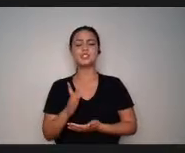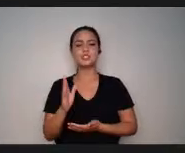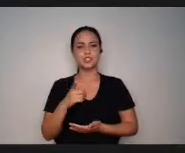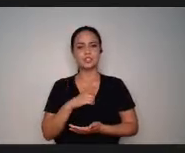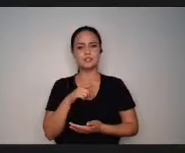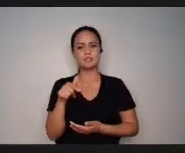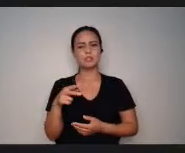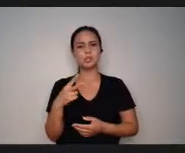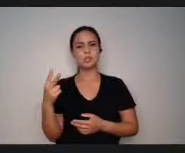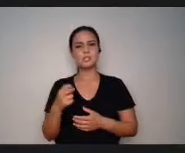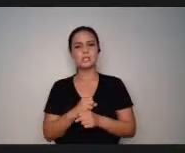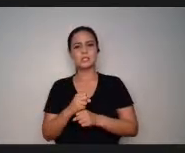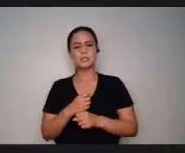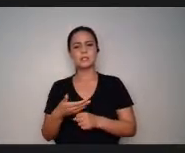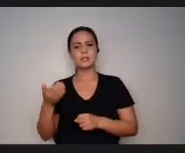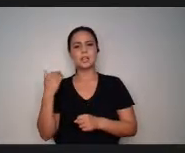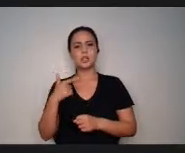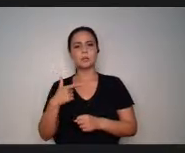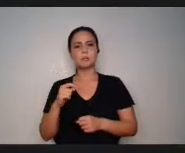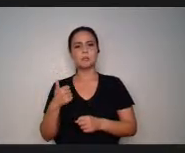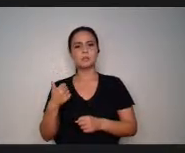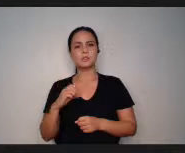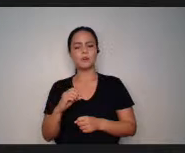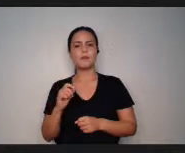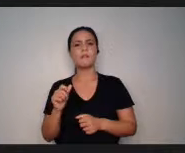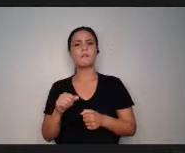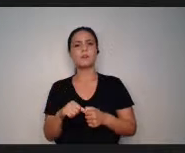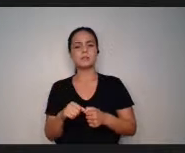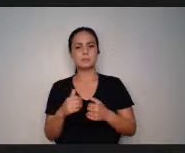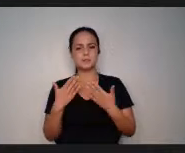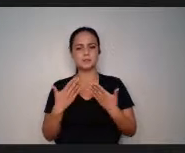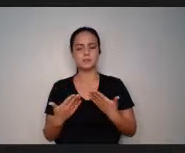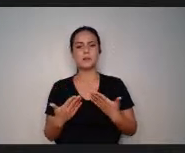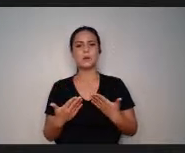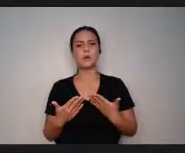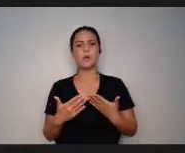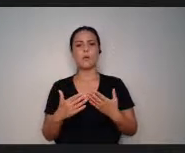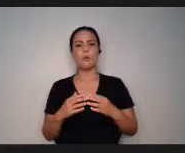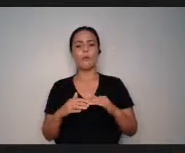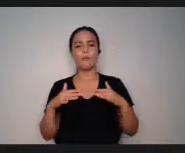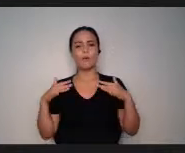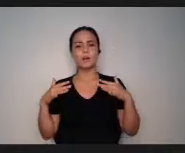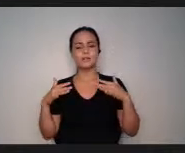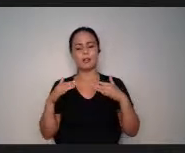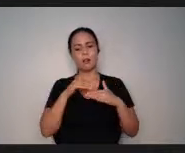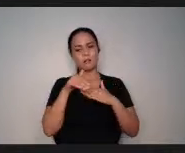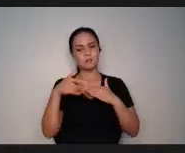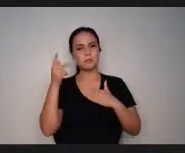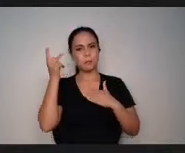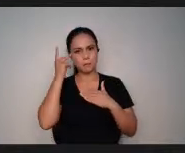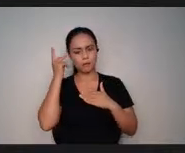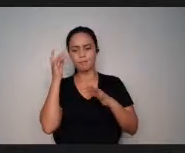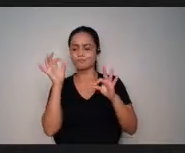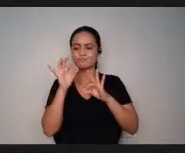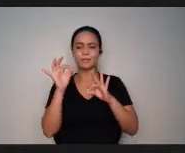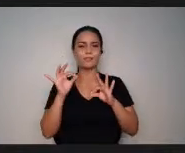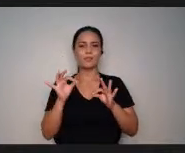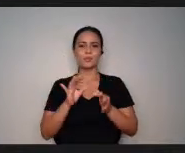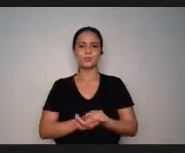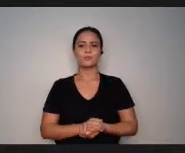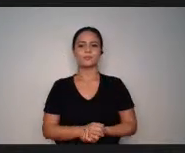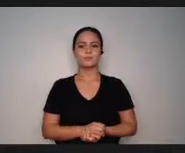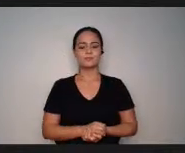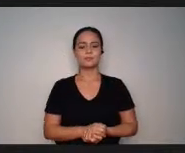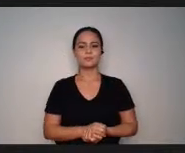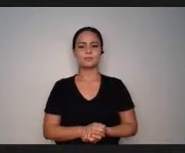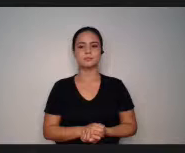I presented at a conference in Sao Paulo, which was wonderful, and I had such a lovely time, and I just